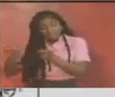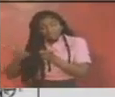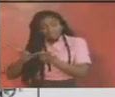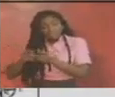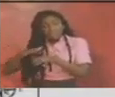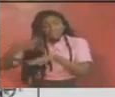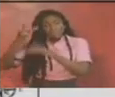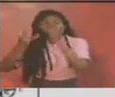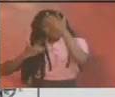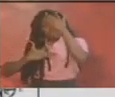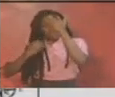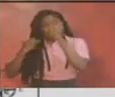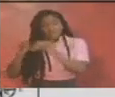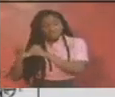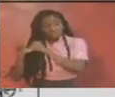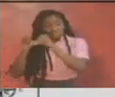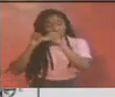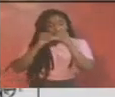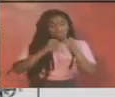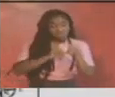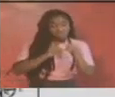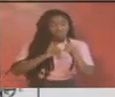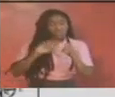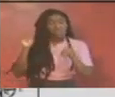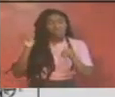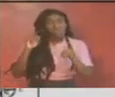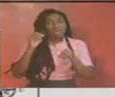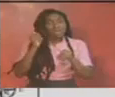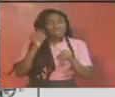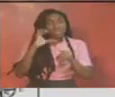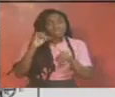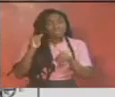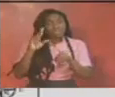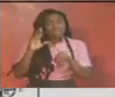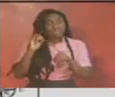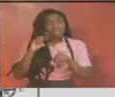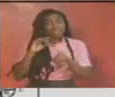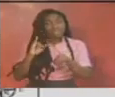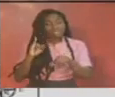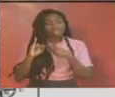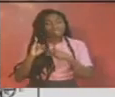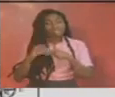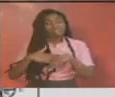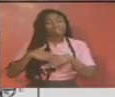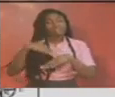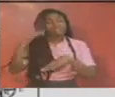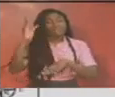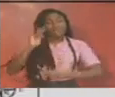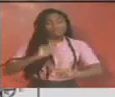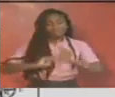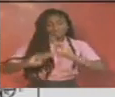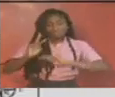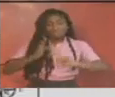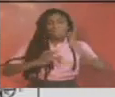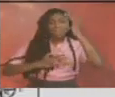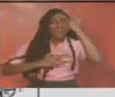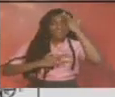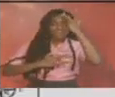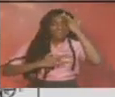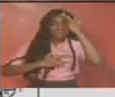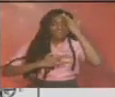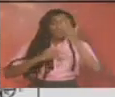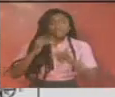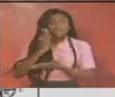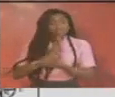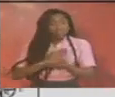spilling over. Remembering that persons reside in a particular area, and of course they go to work in different areas.